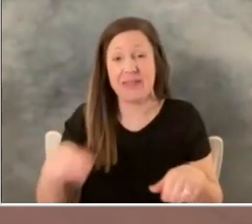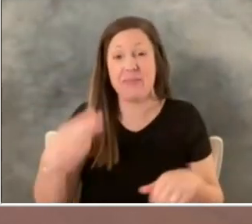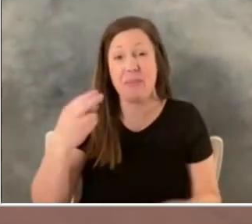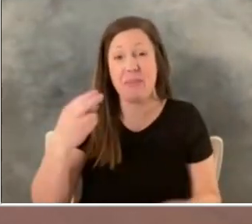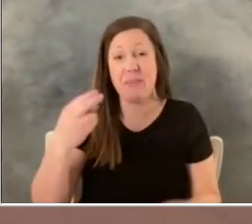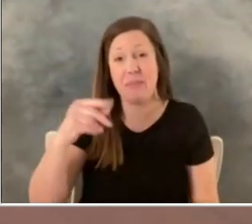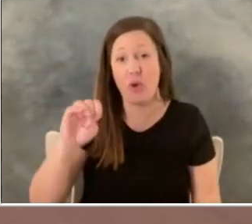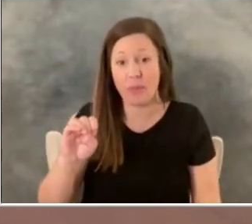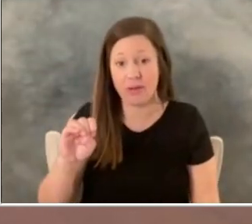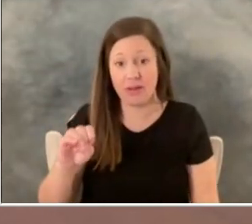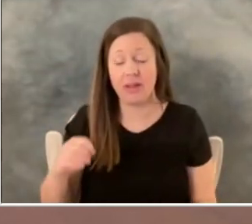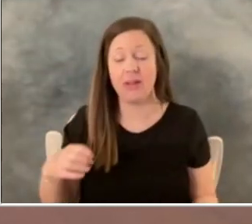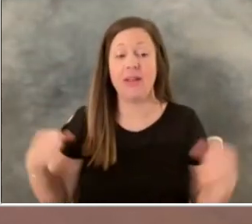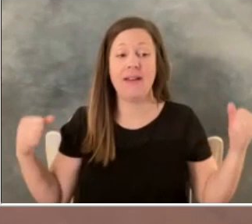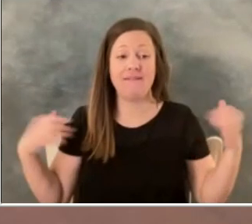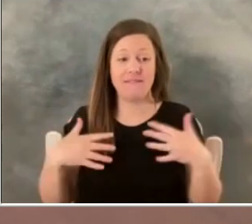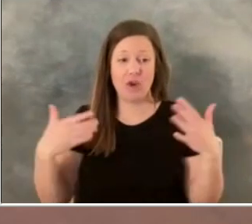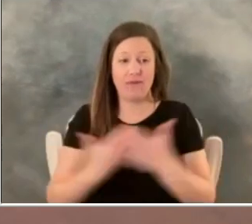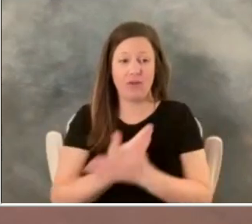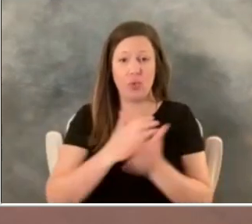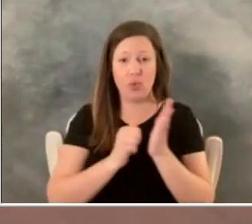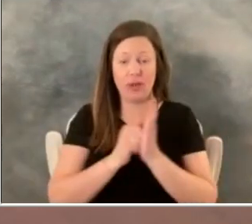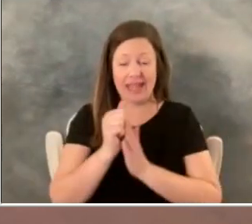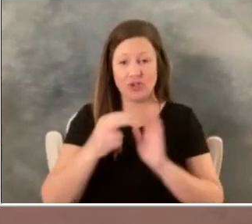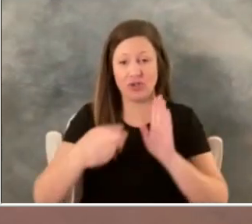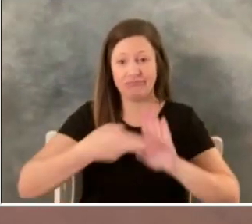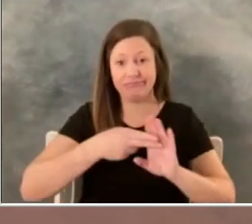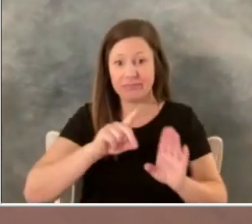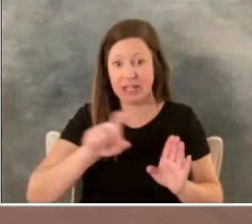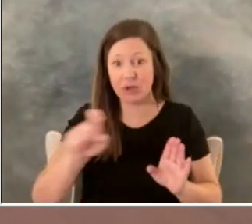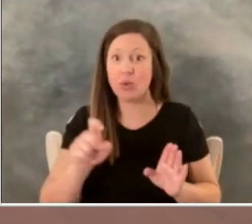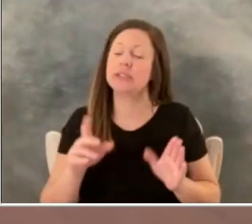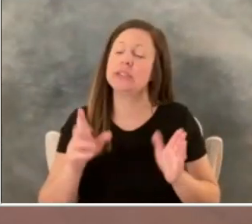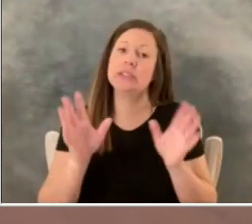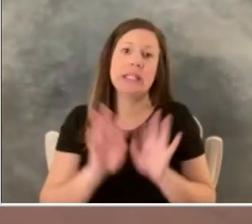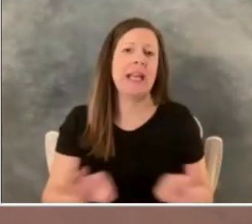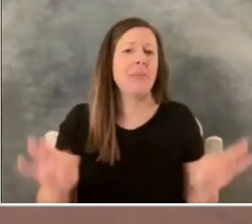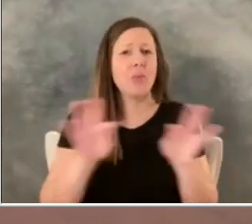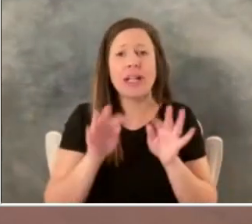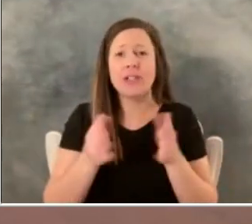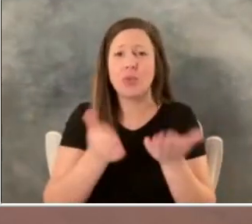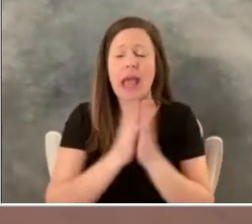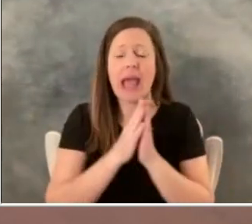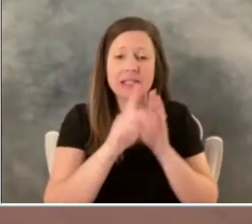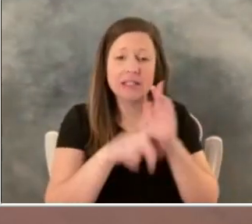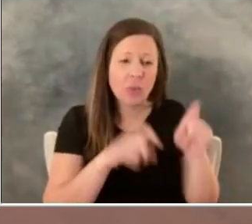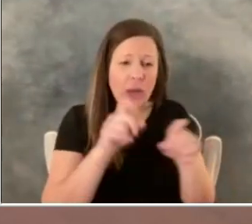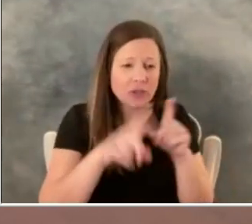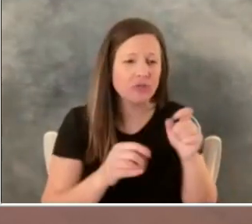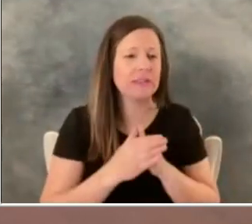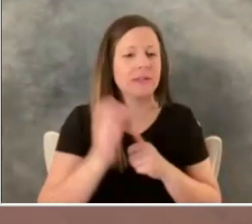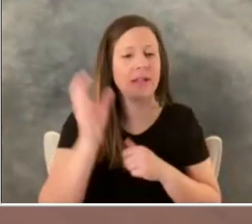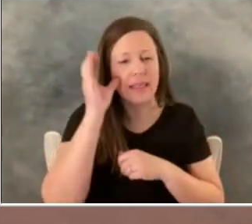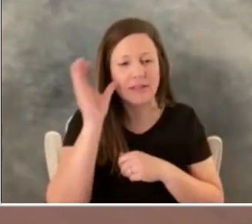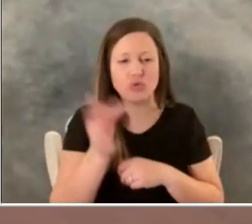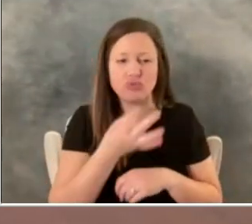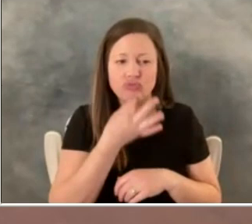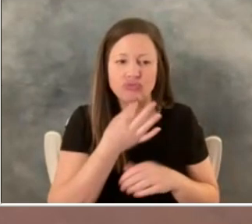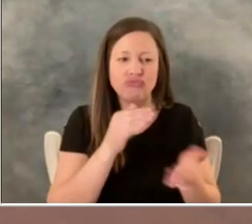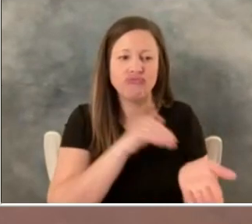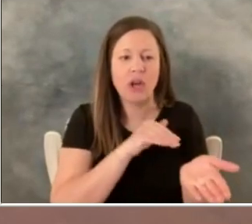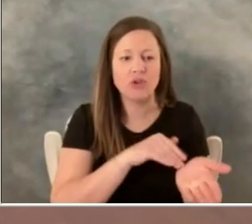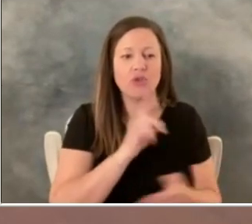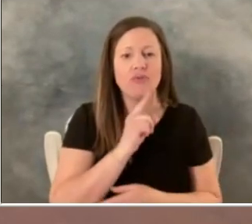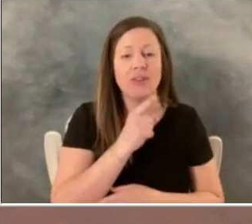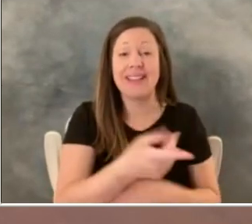new cancer diagnosis, it is critically important to ask questions, to listen to those experts who have your best interest